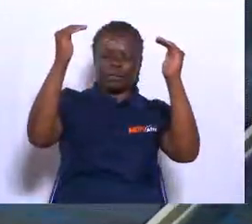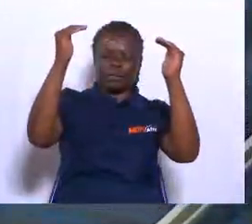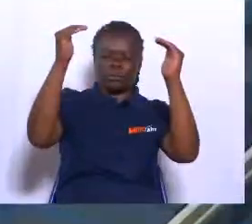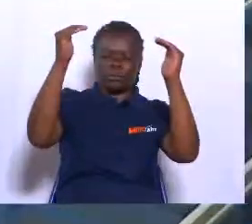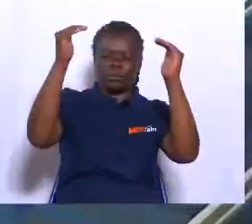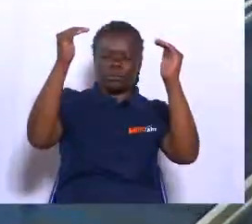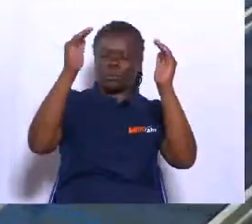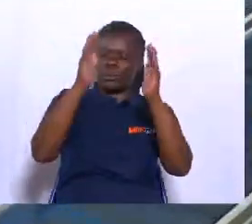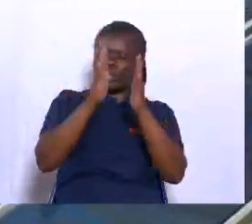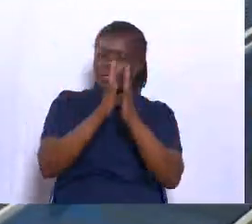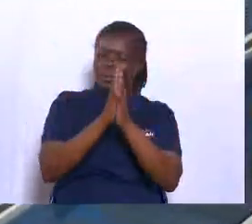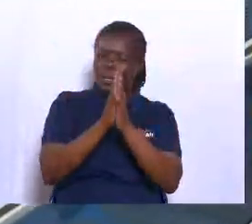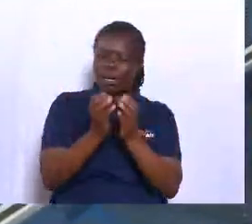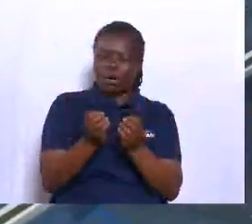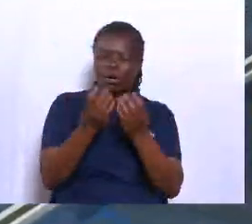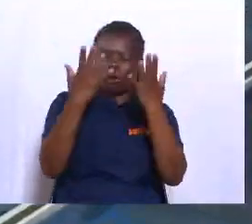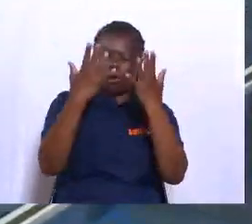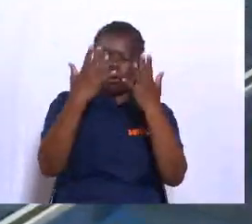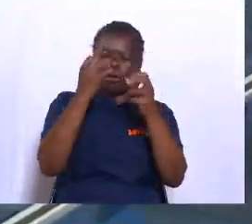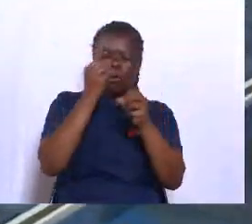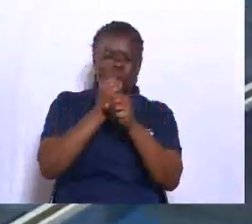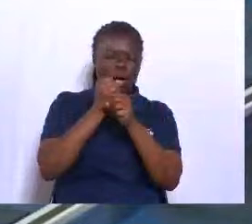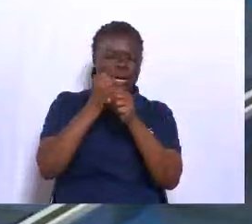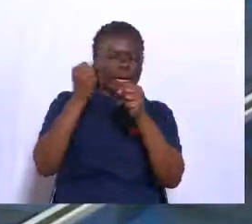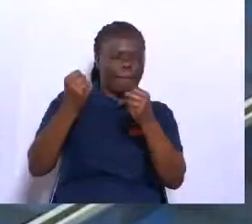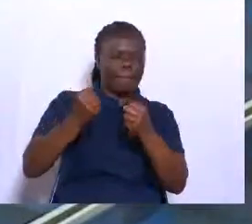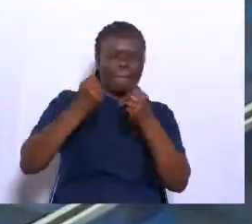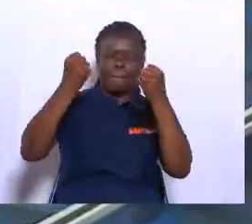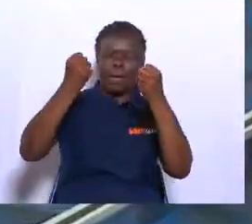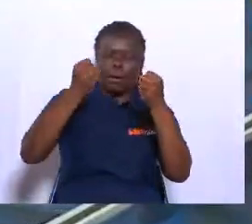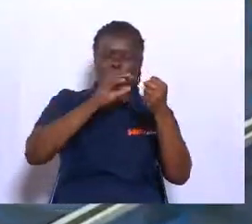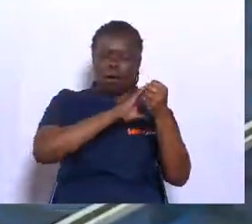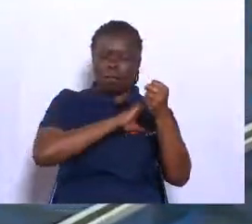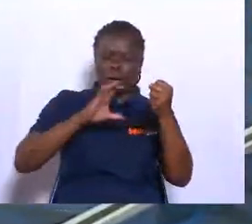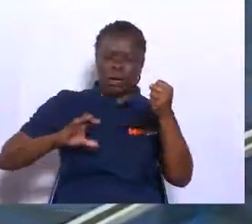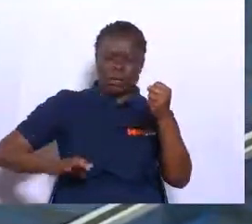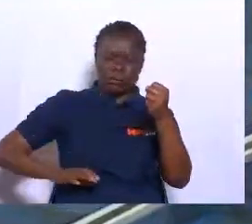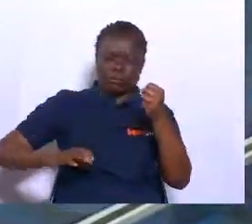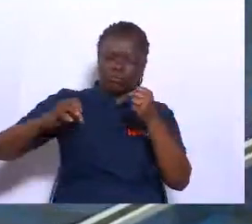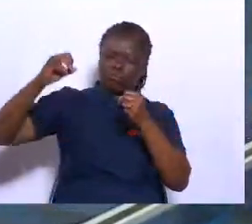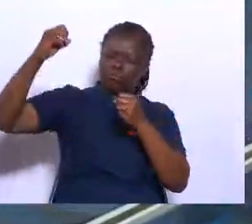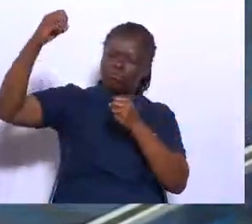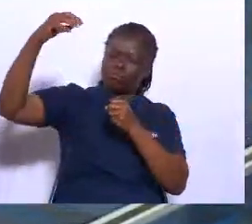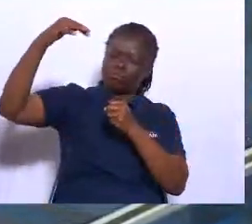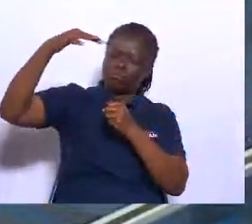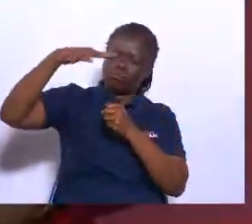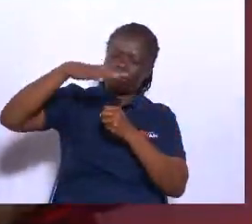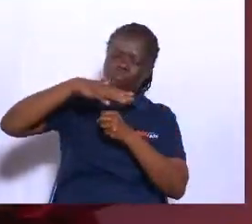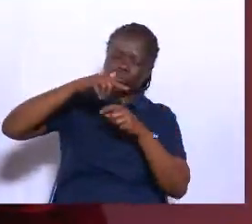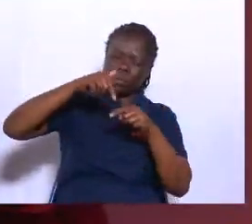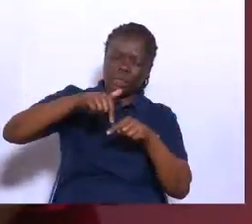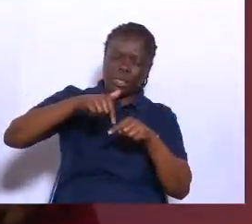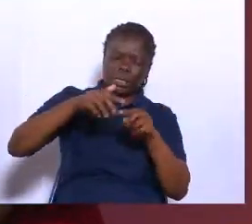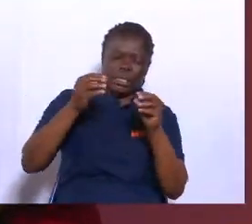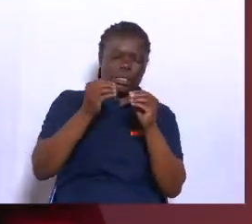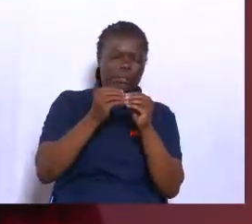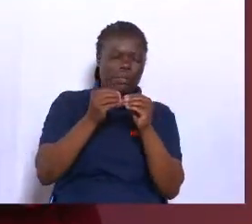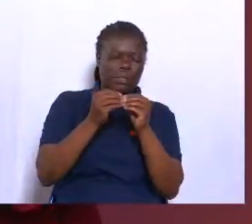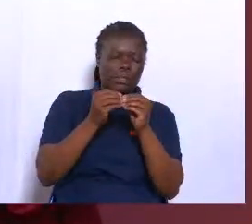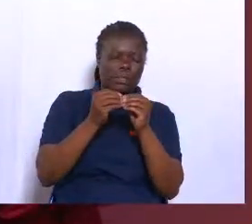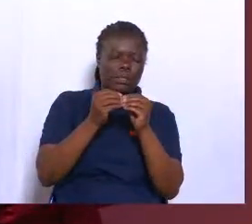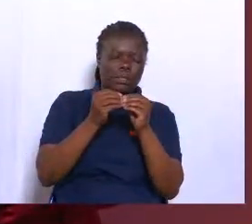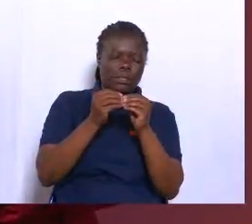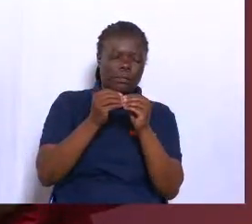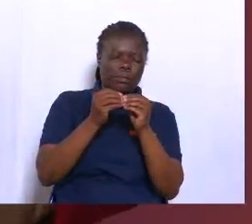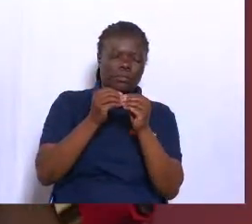the miracle working power of Christ has come down on this meeting today. We've sensed your Holy